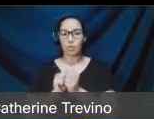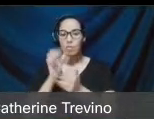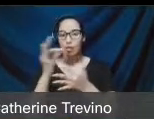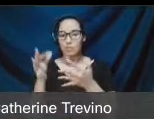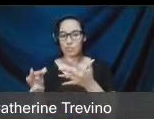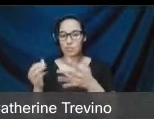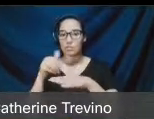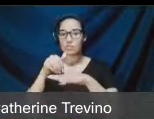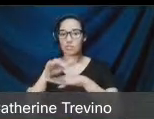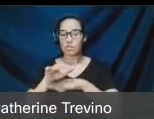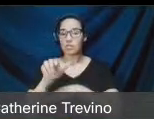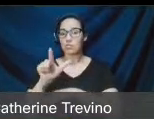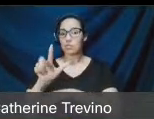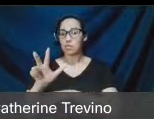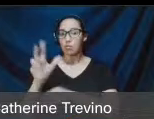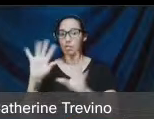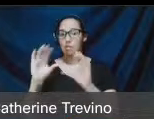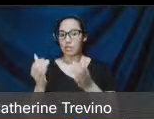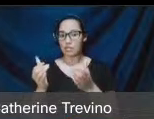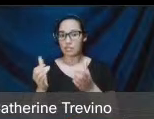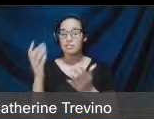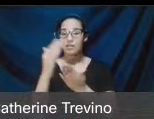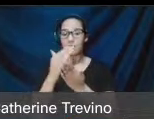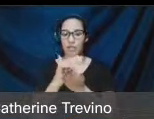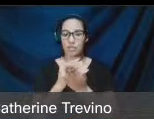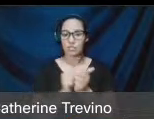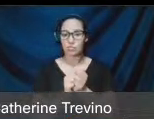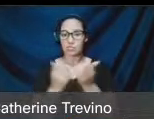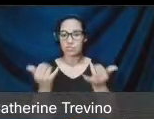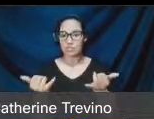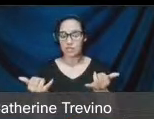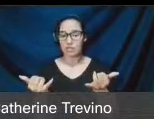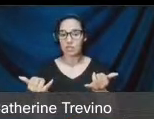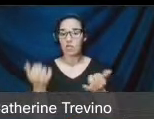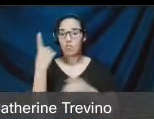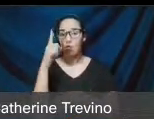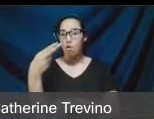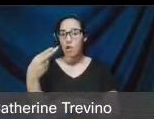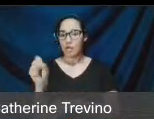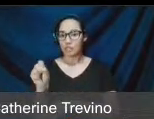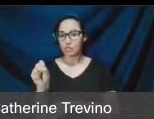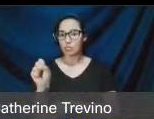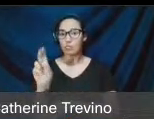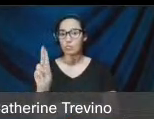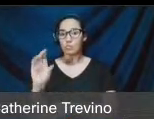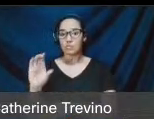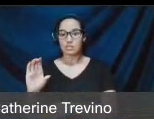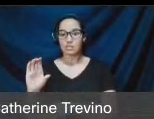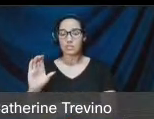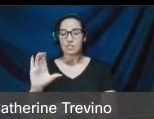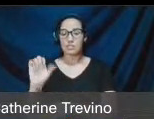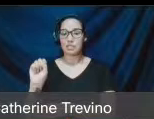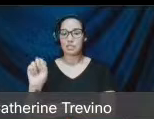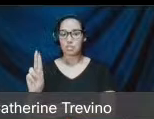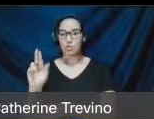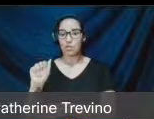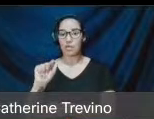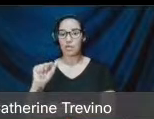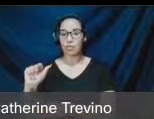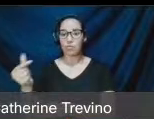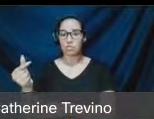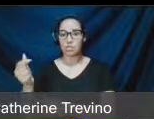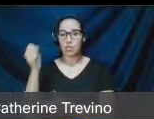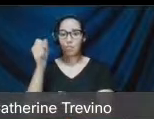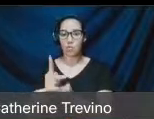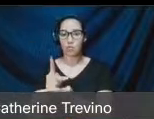submitted the 23 courses that have been listed as action items tonight for the high school for UC CSU A through G approval.